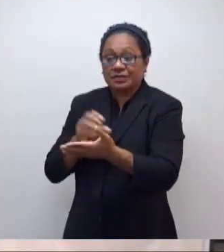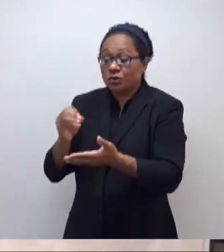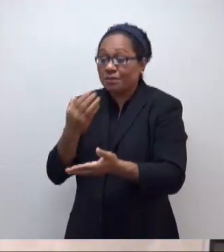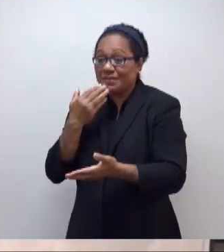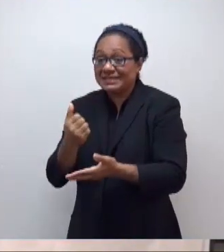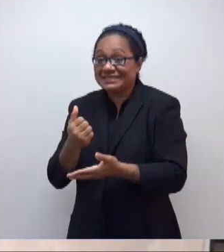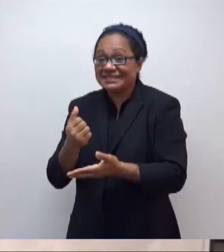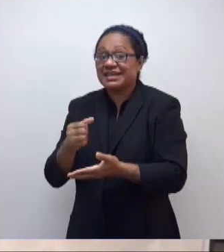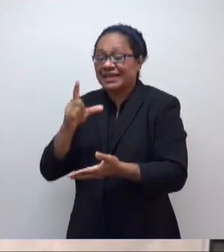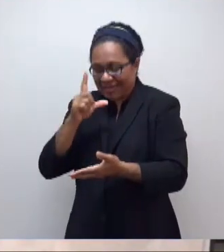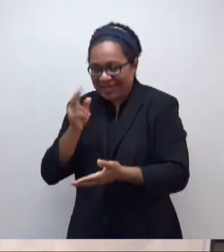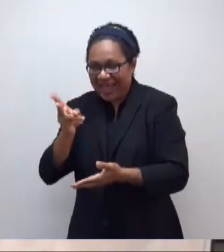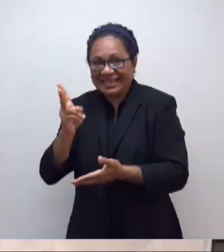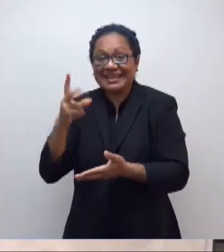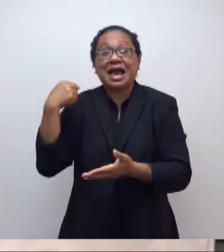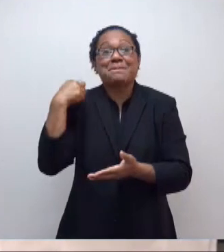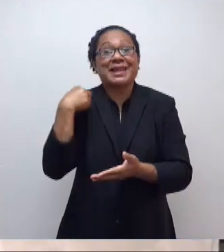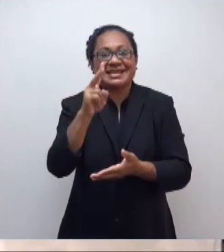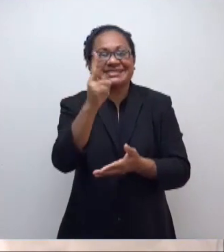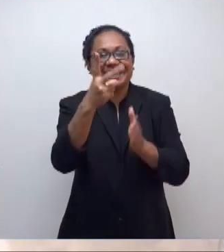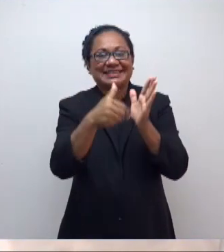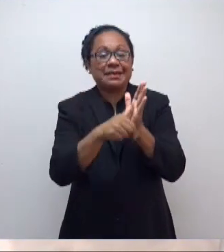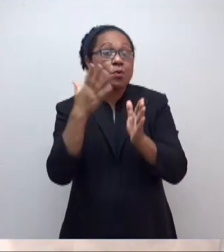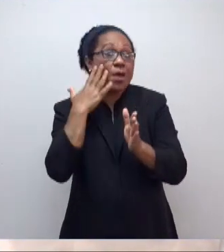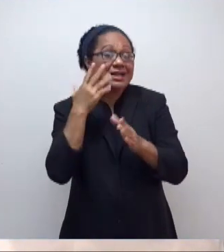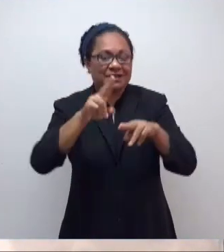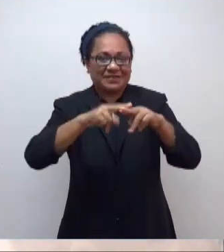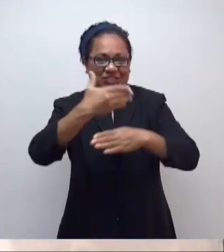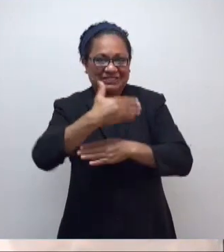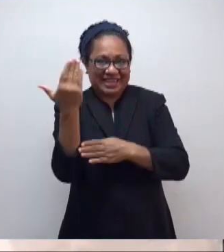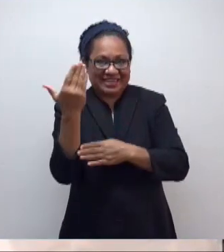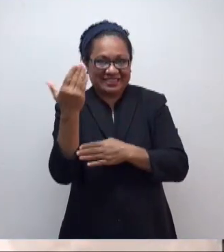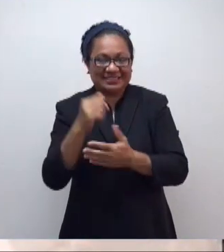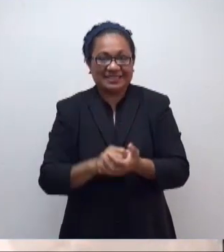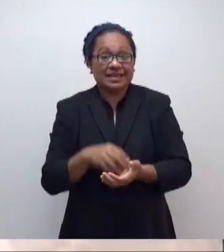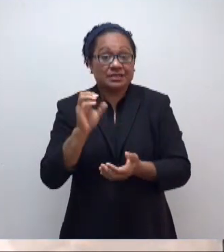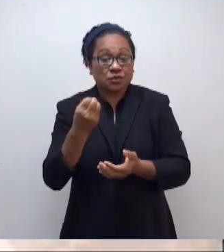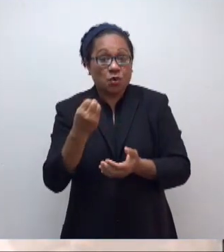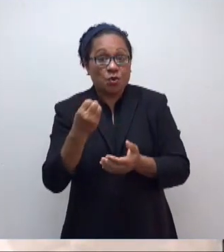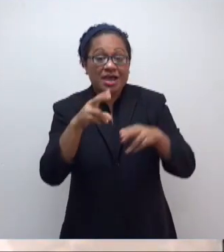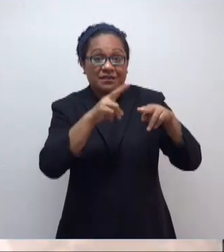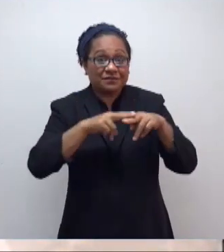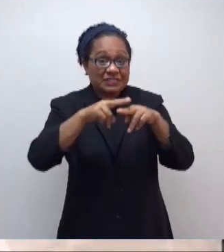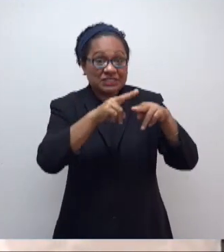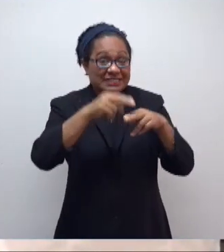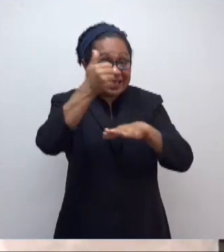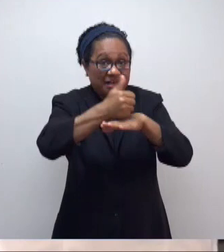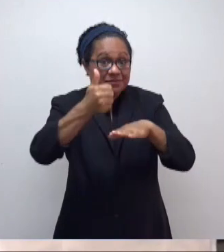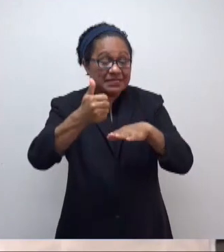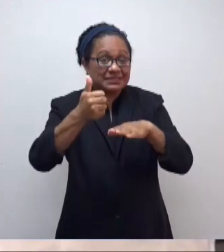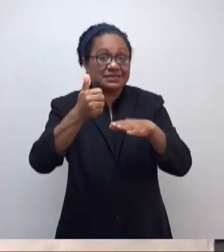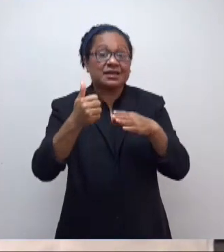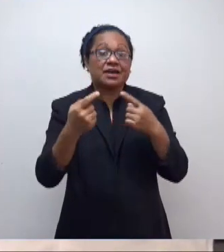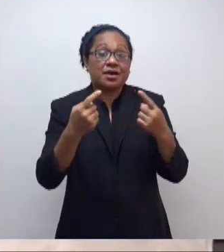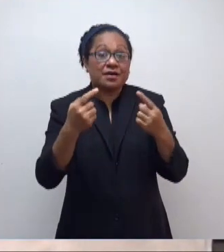chance to be part of the next draw. And keep an eye on the Fijian government Facebook page and website, and keep